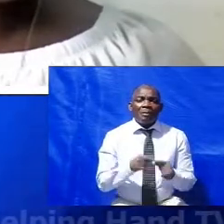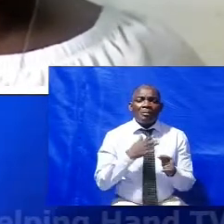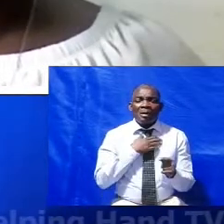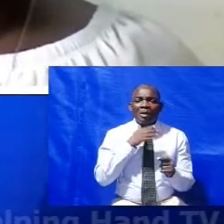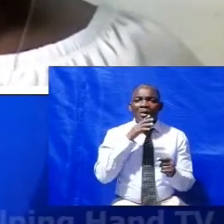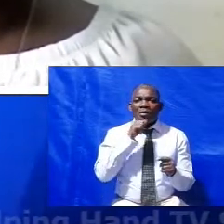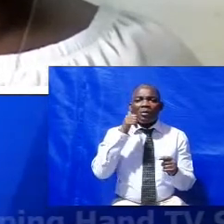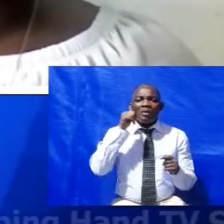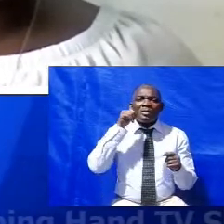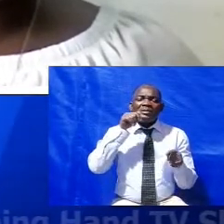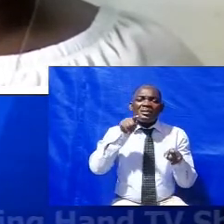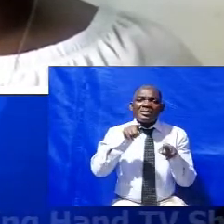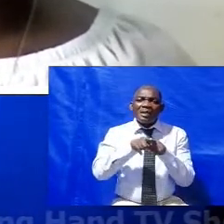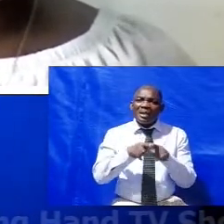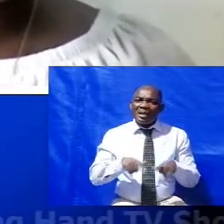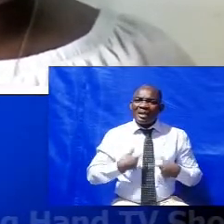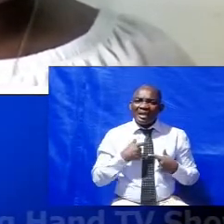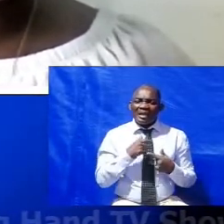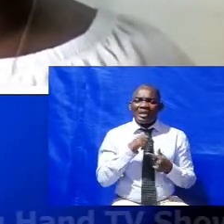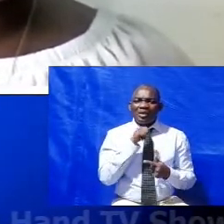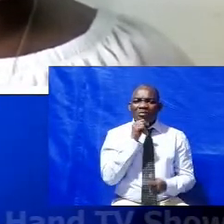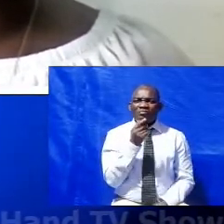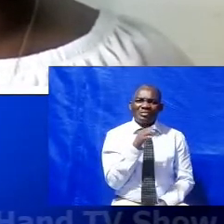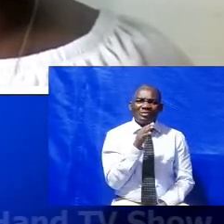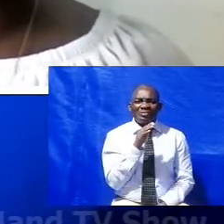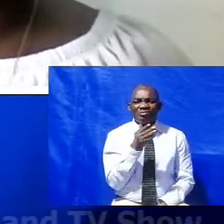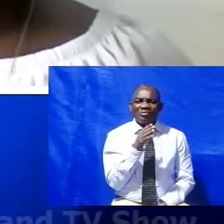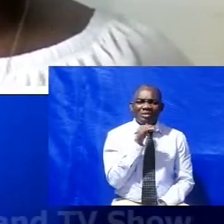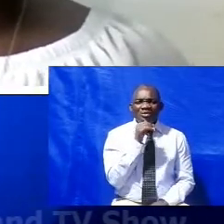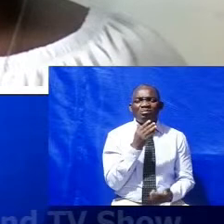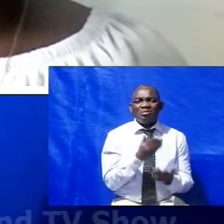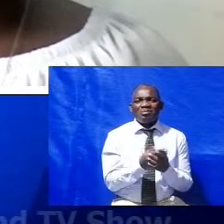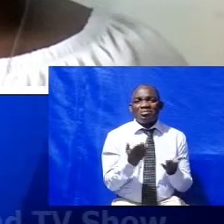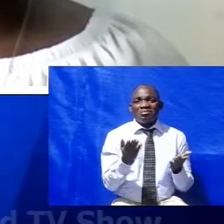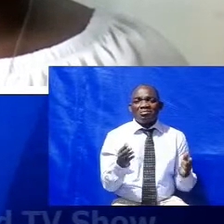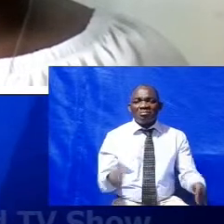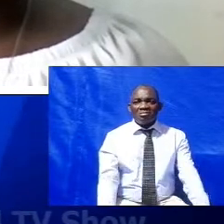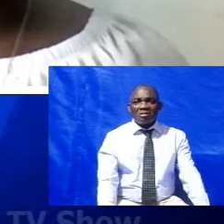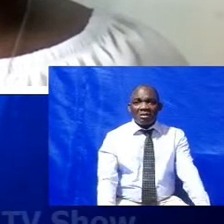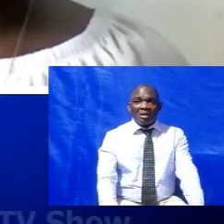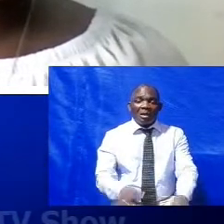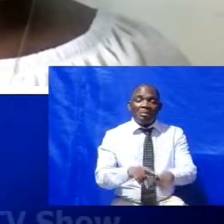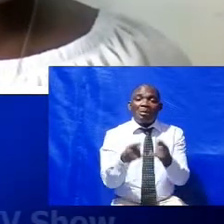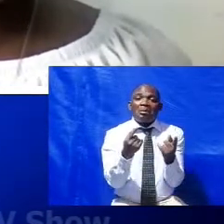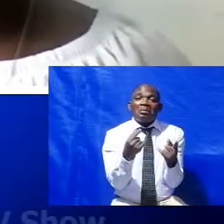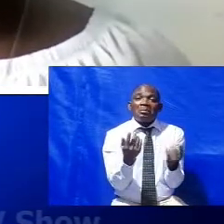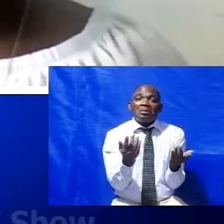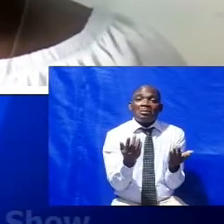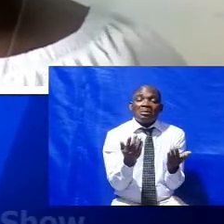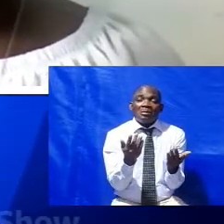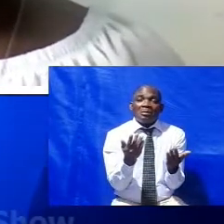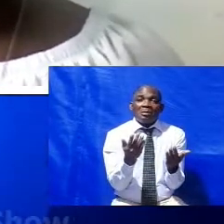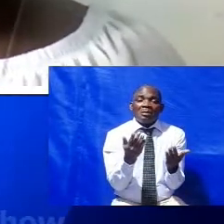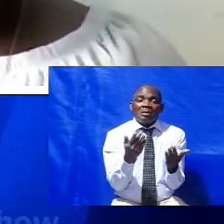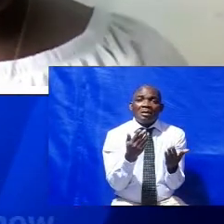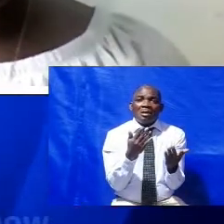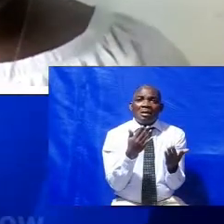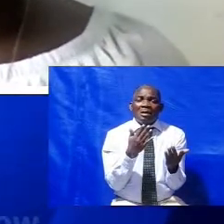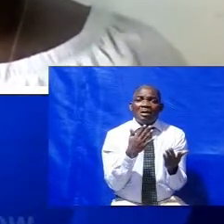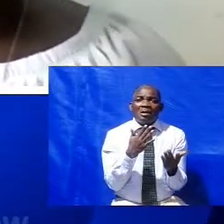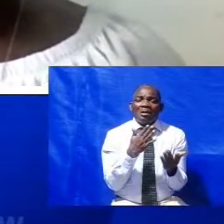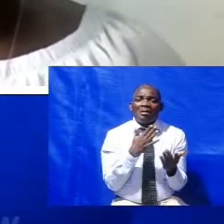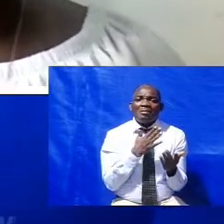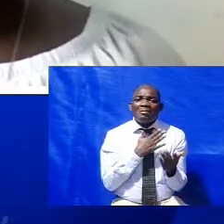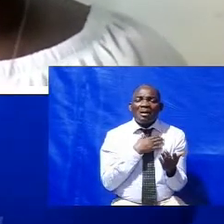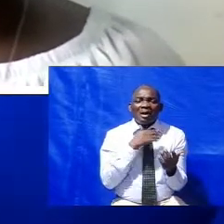her life is just, I wouldn't say that it's not very good, but you wouldn't